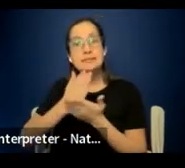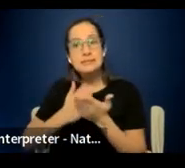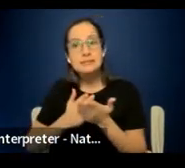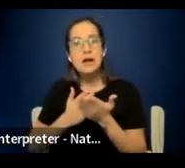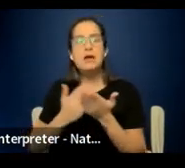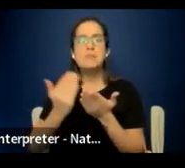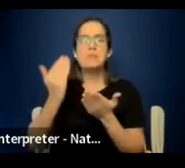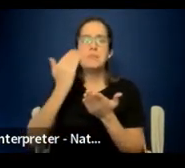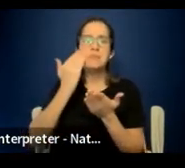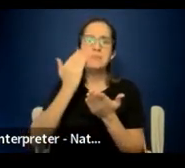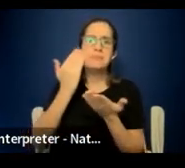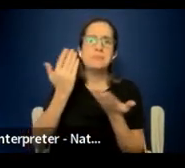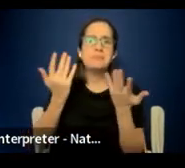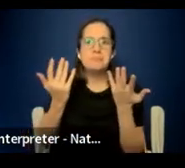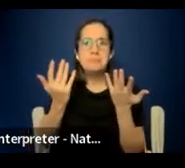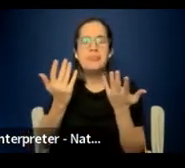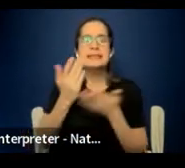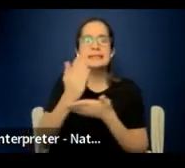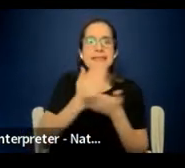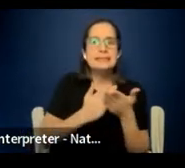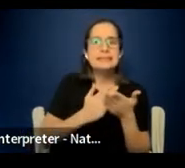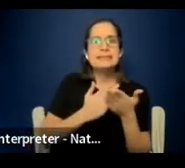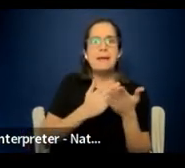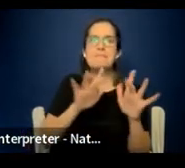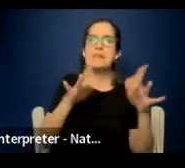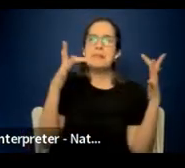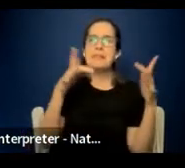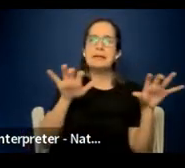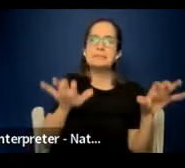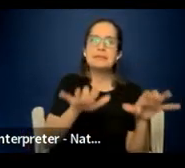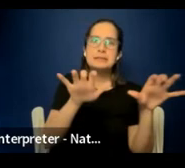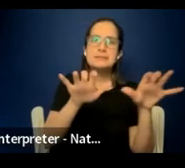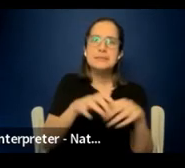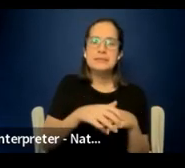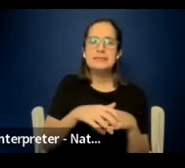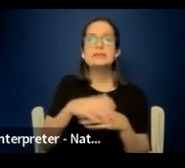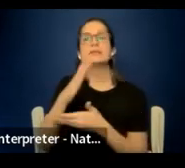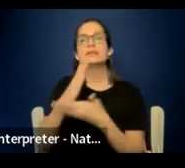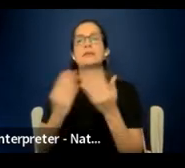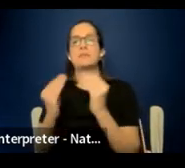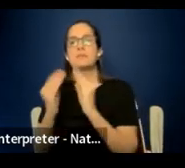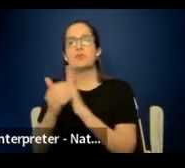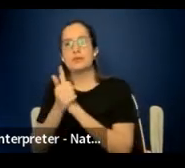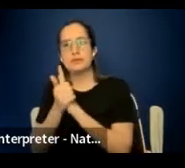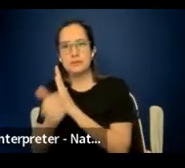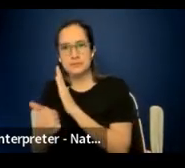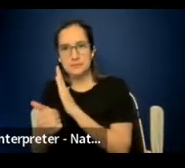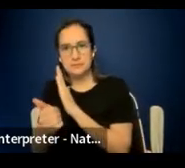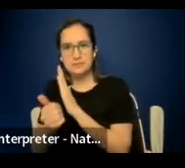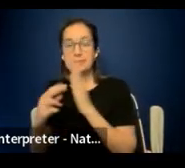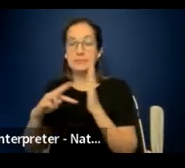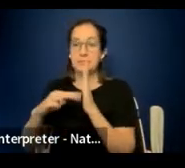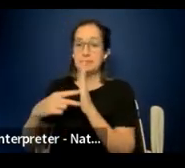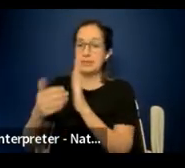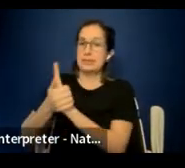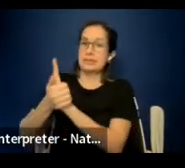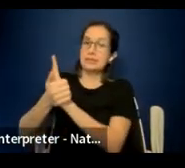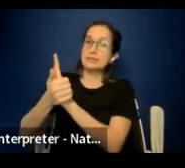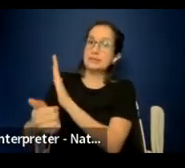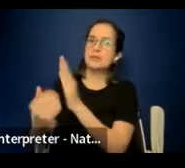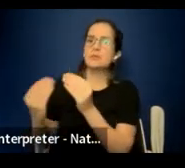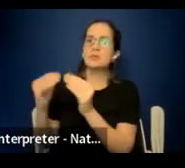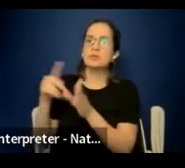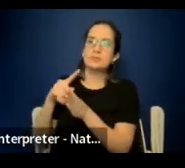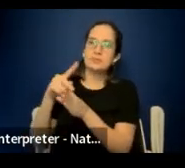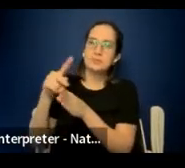are familiar with skills-based volunteer activities, activities that really leverage volunteers' professional skills and talents to help address needs in